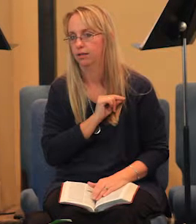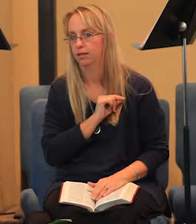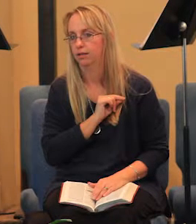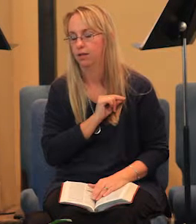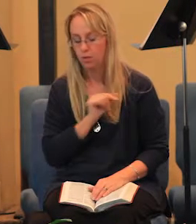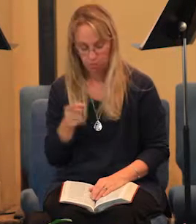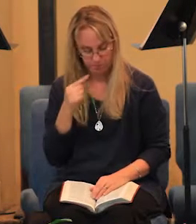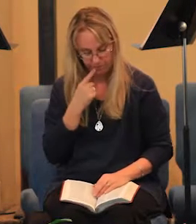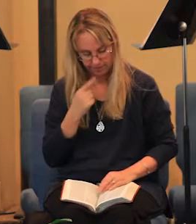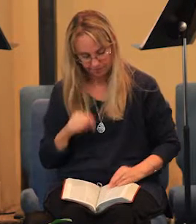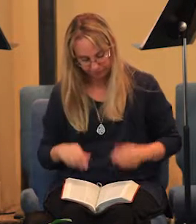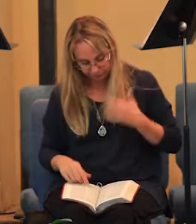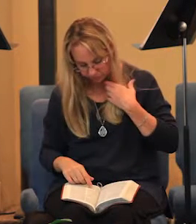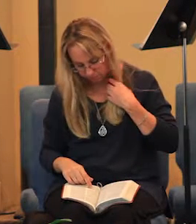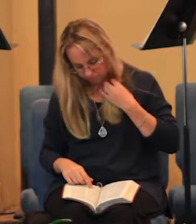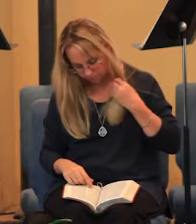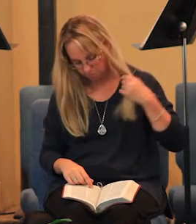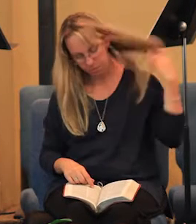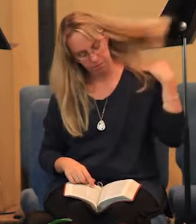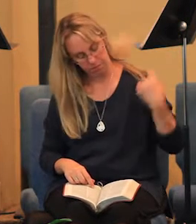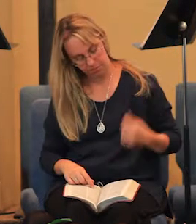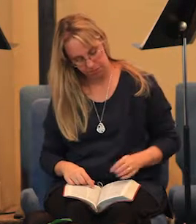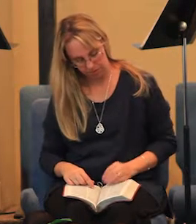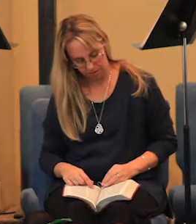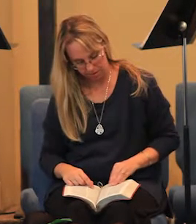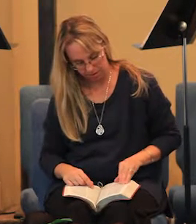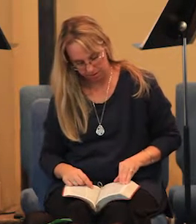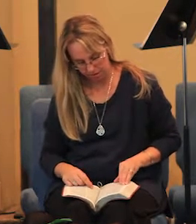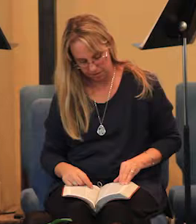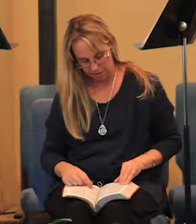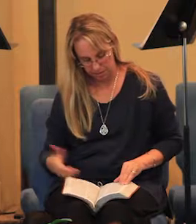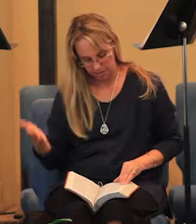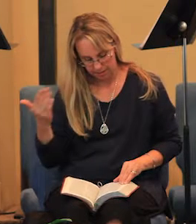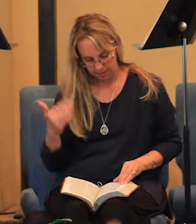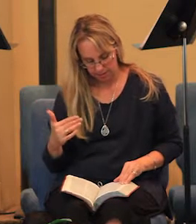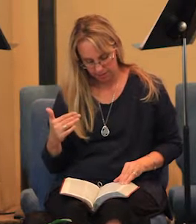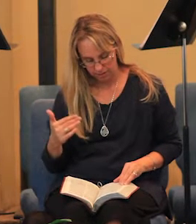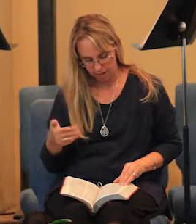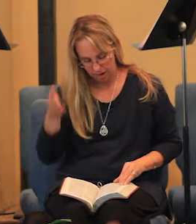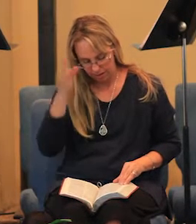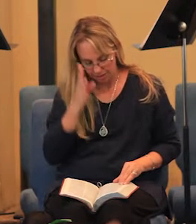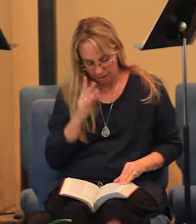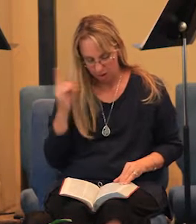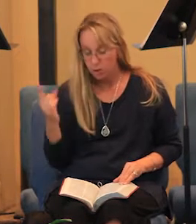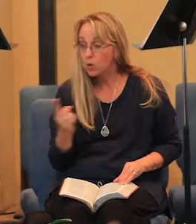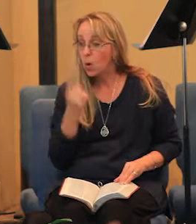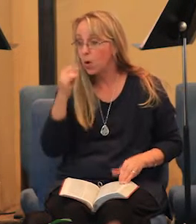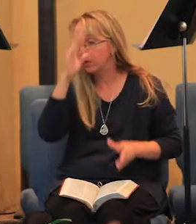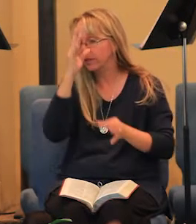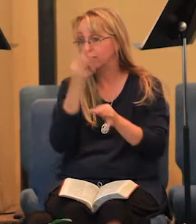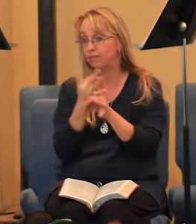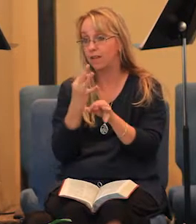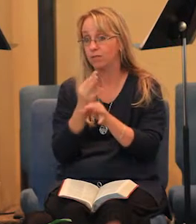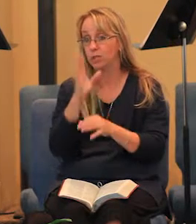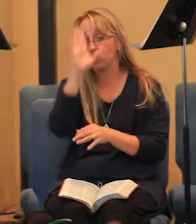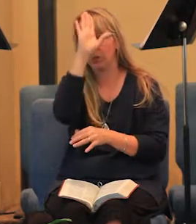So listen to what he says. Because this is the next one. God is always faithful to his plan.